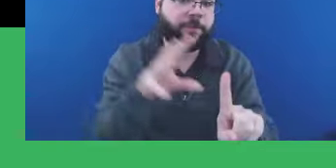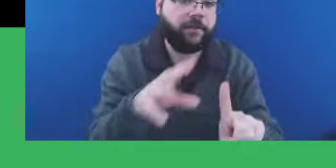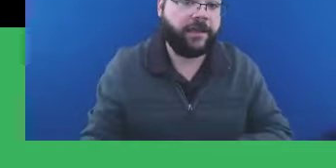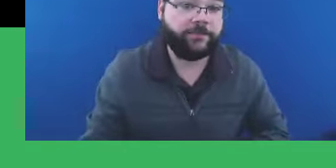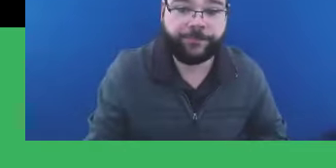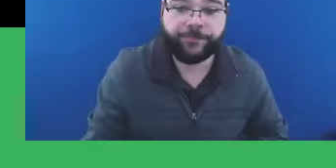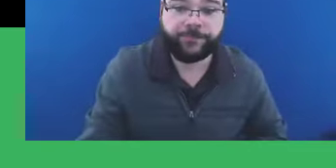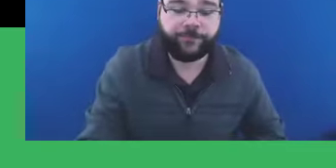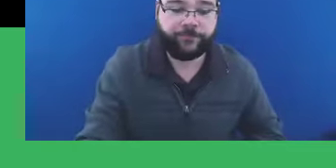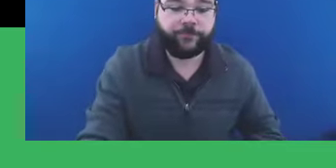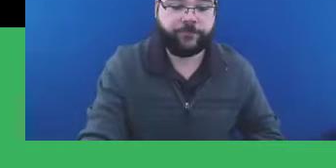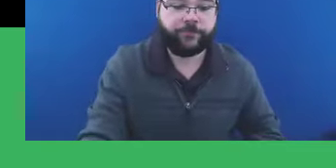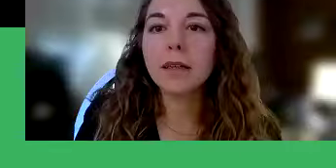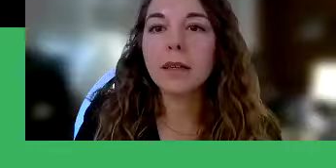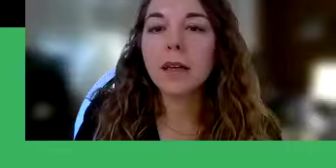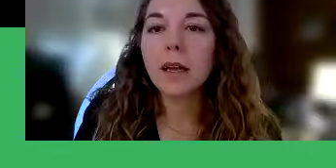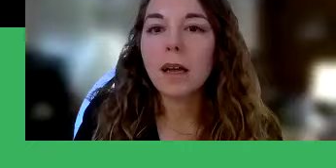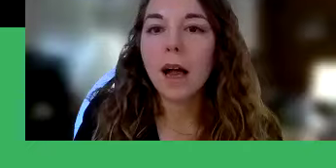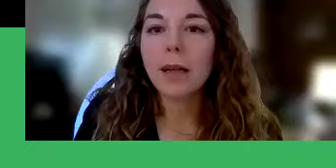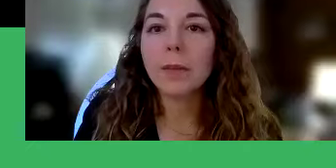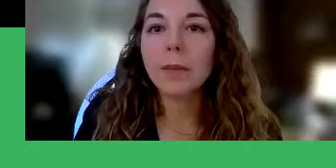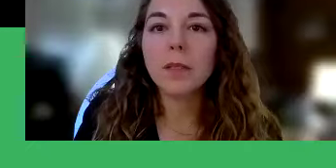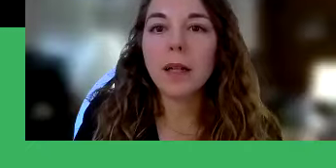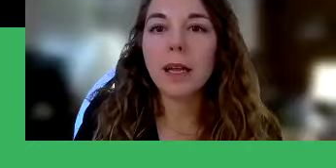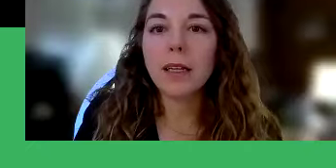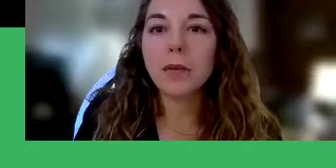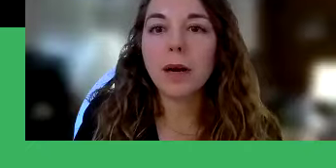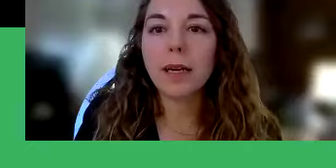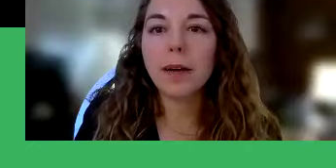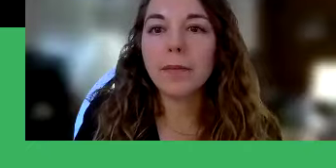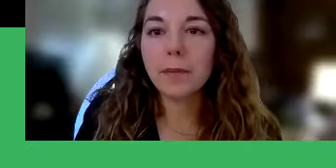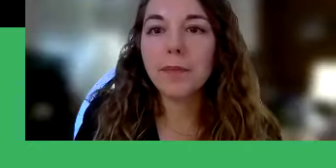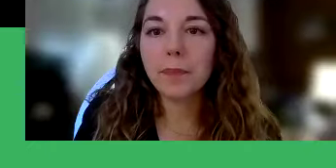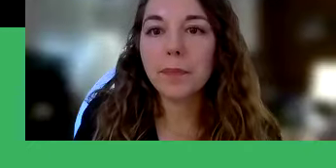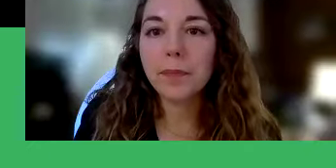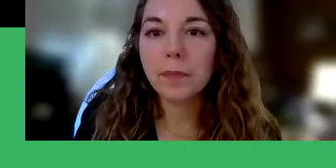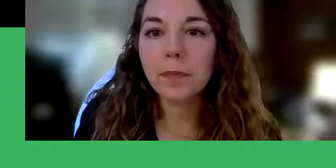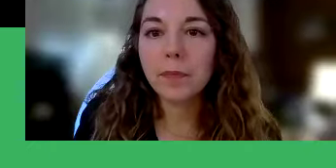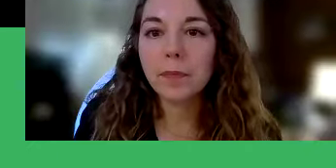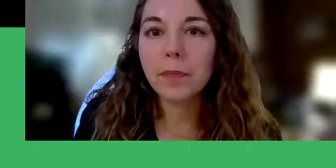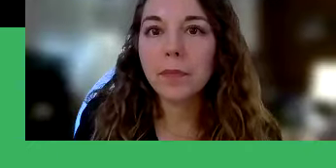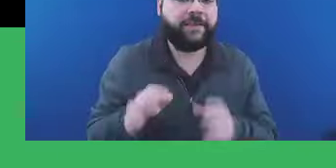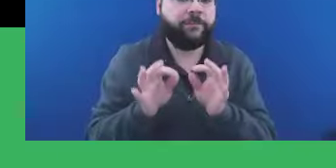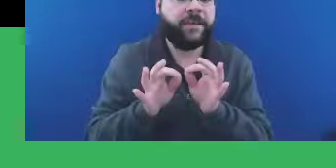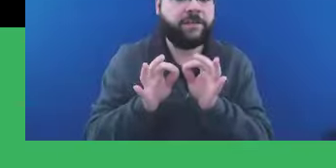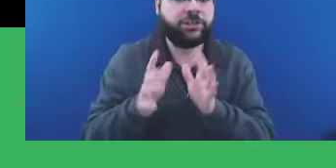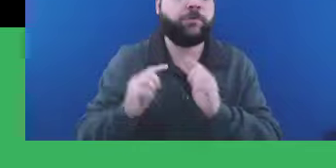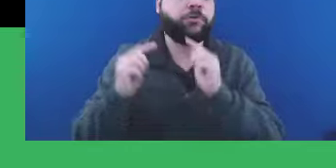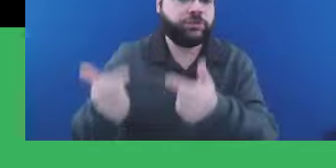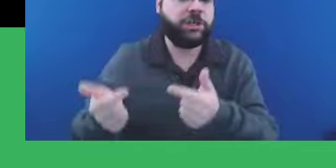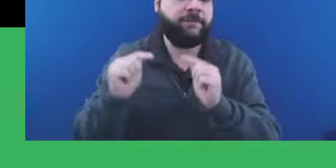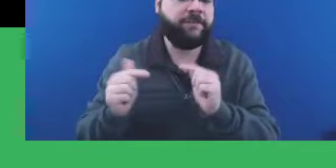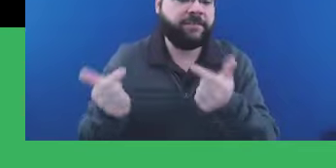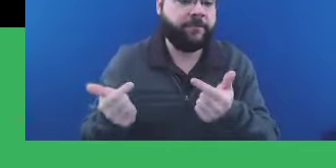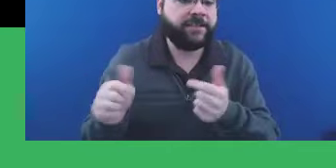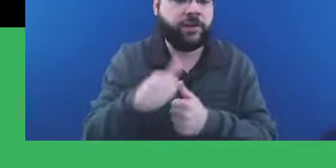they have a spotlight. Okay. I'm spotlighting you right now. And then me and the interpreter